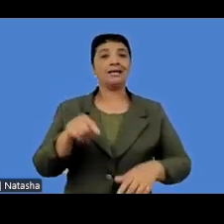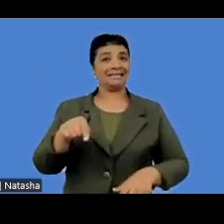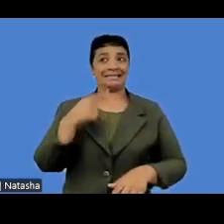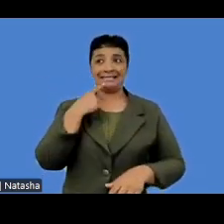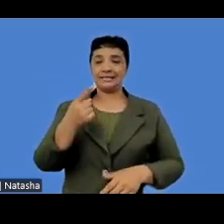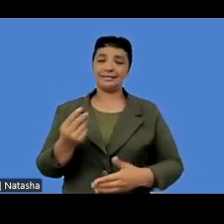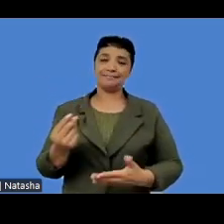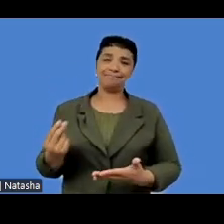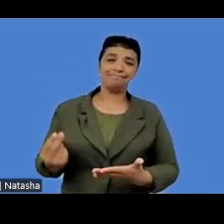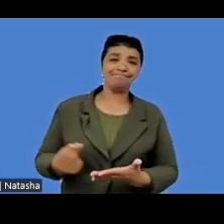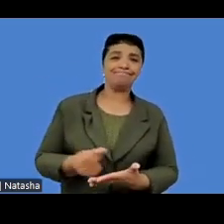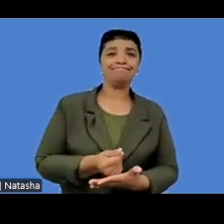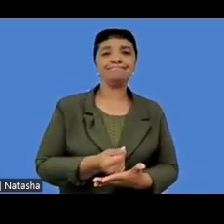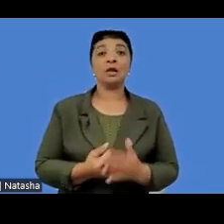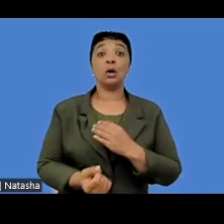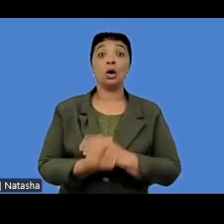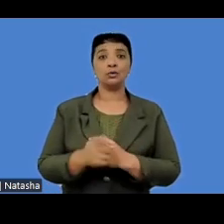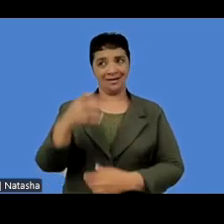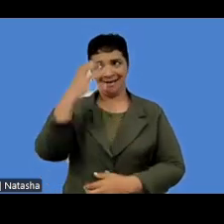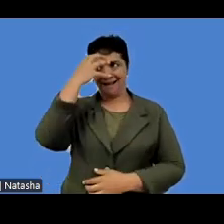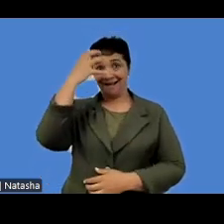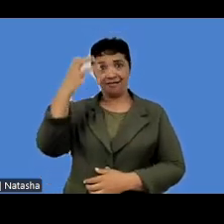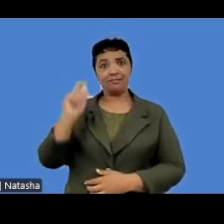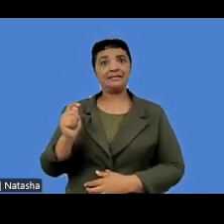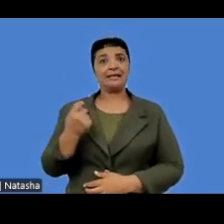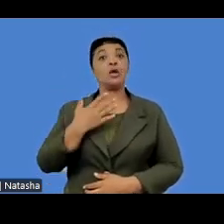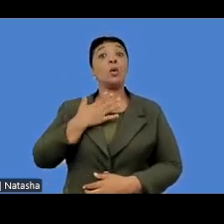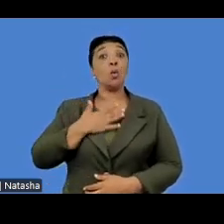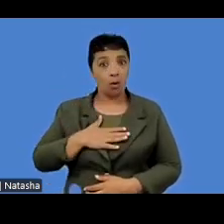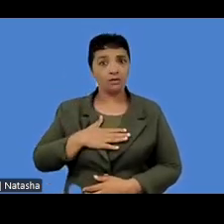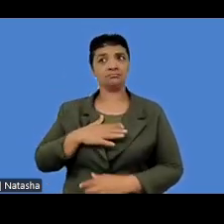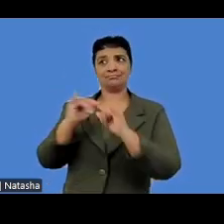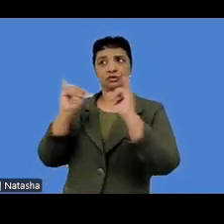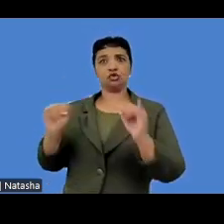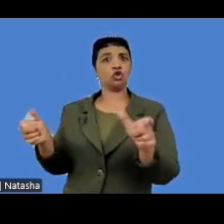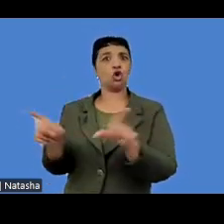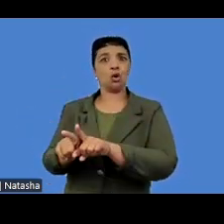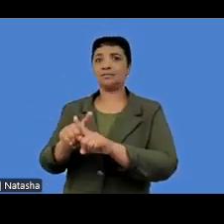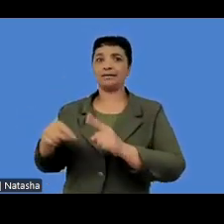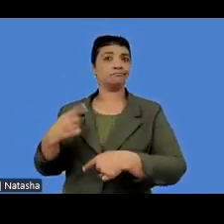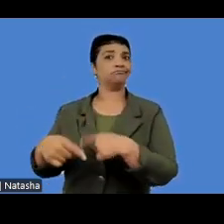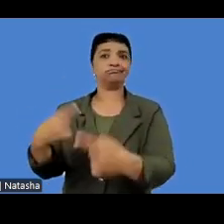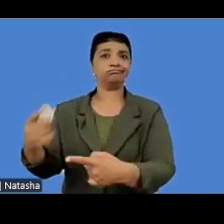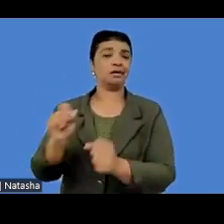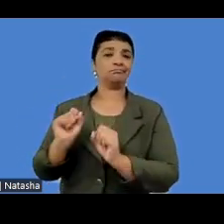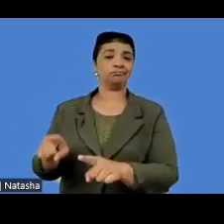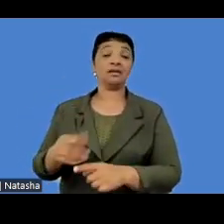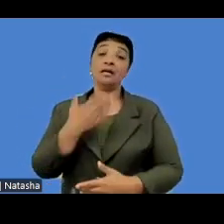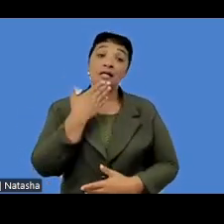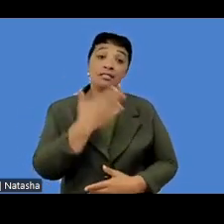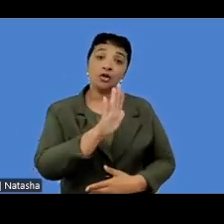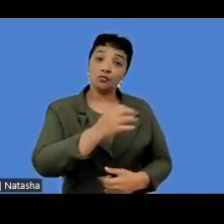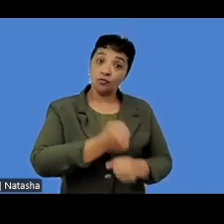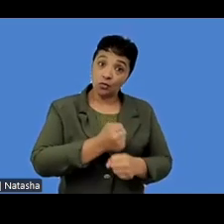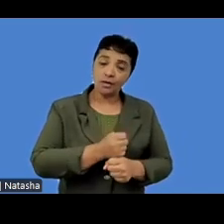opportunity by the Kenyan government to actually close some institutions. So thank you so much for that, and thank you for your